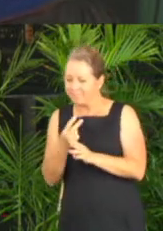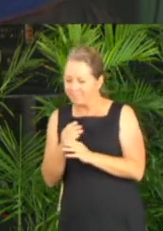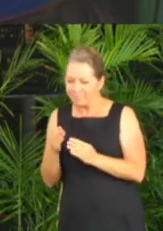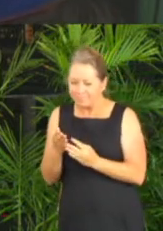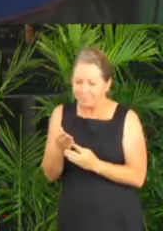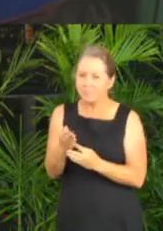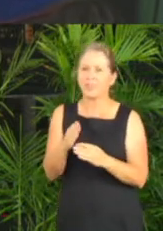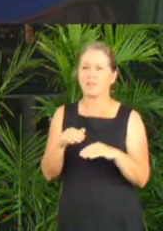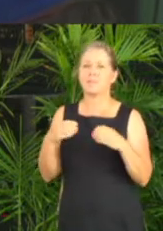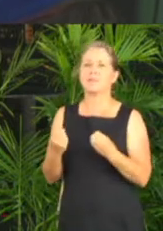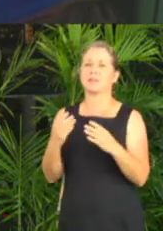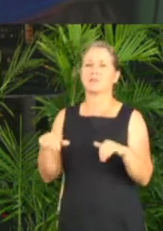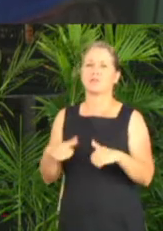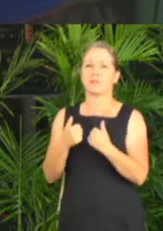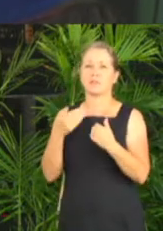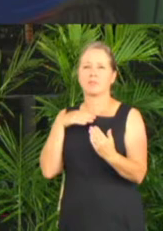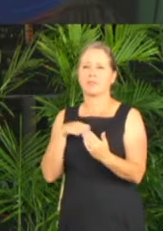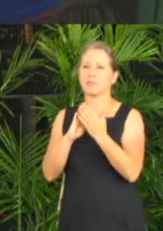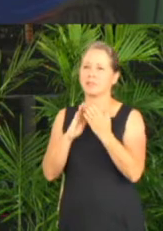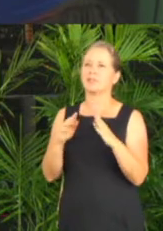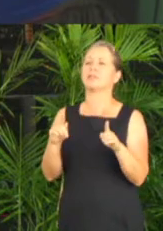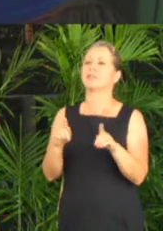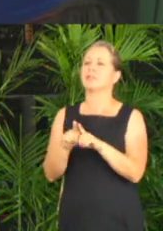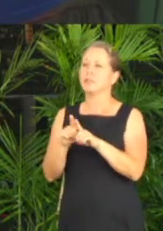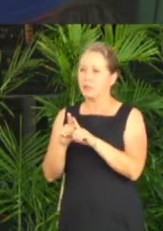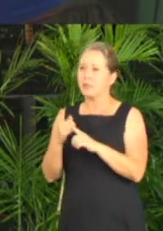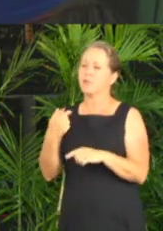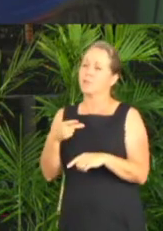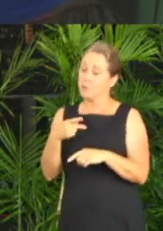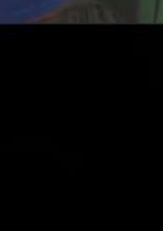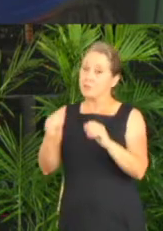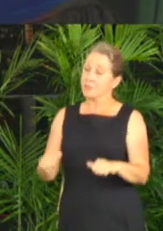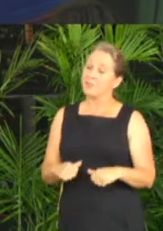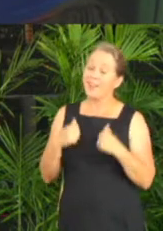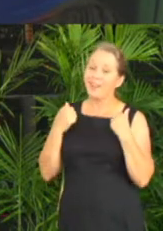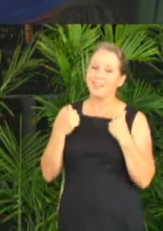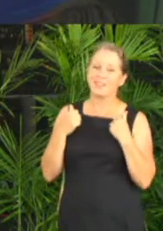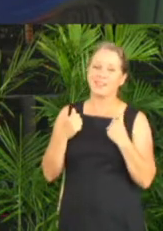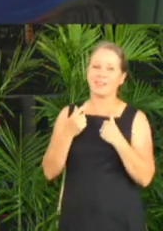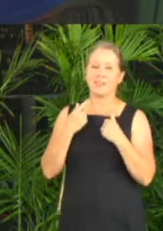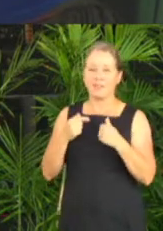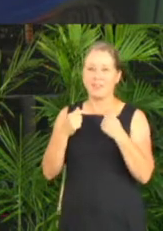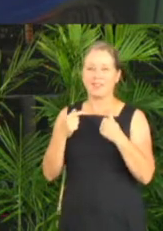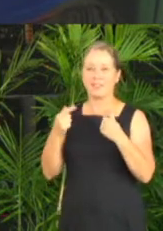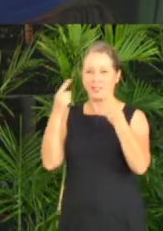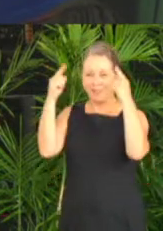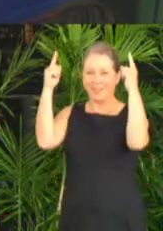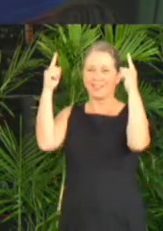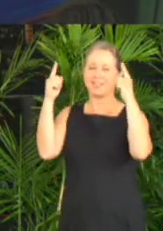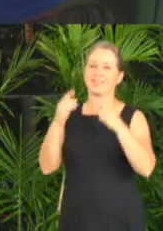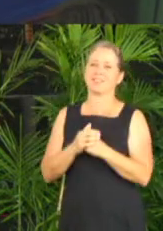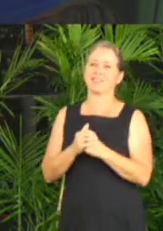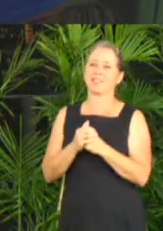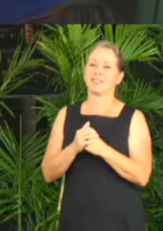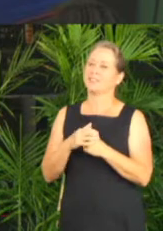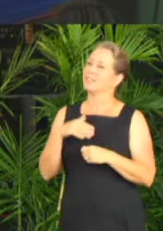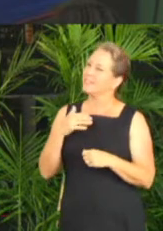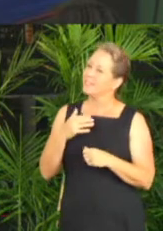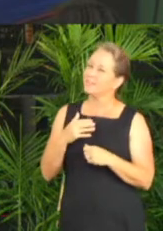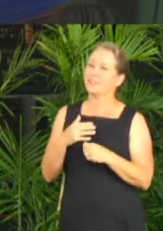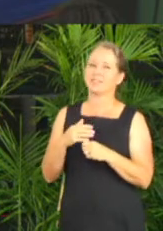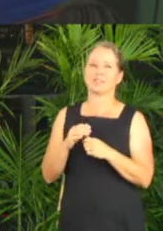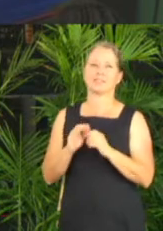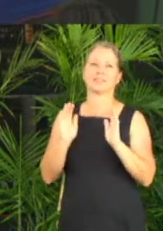we faced. And not only that, not only did we survive, we thrived. Quite remarkable.